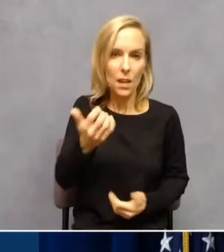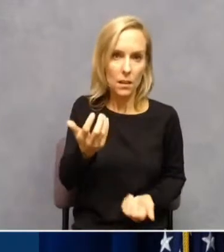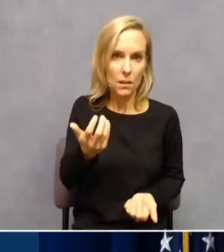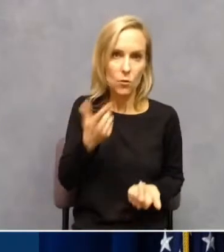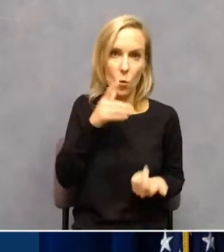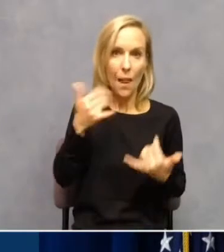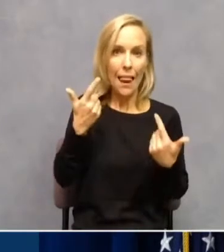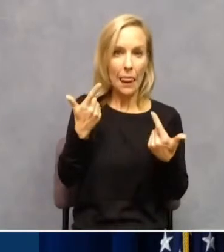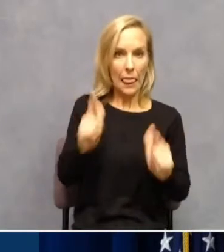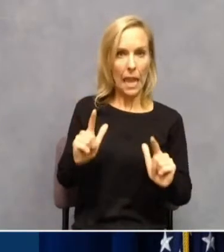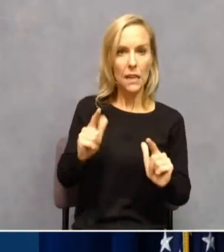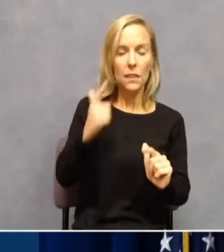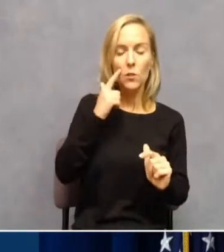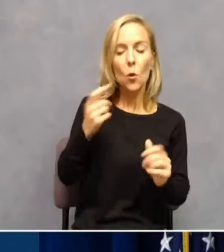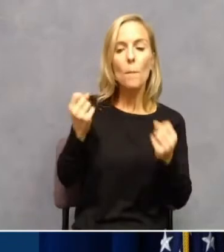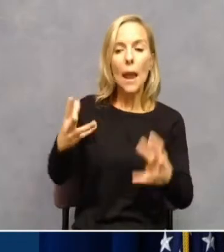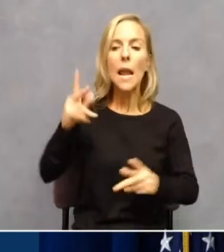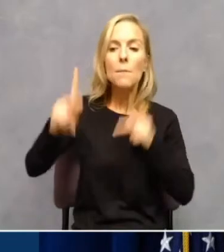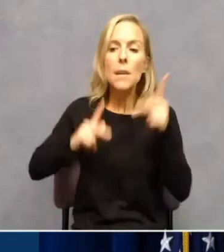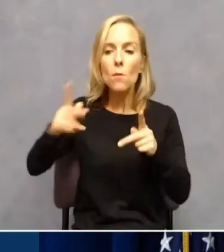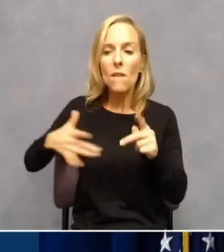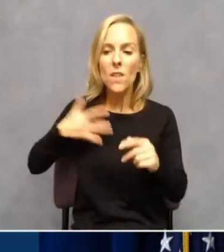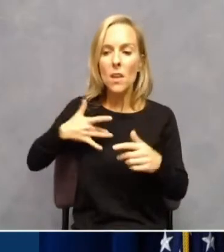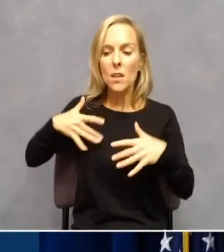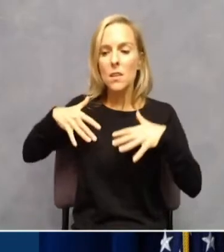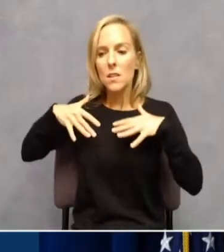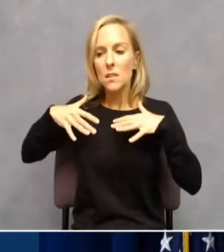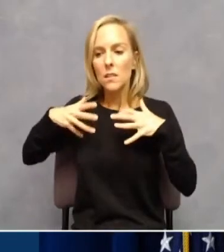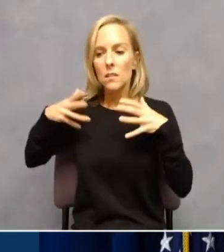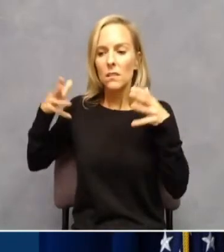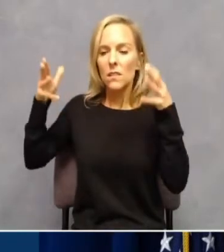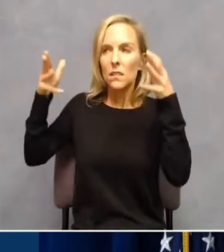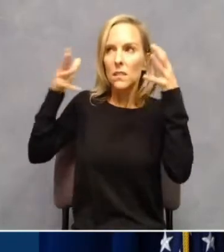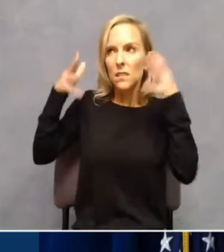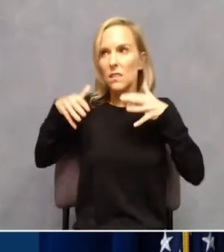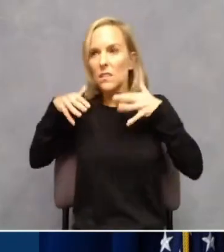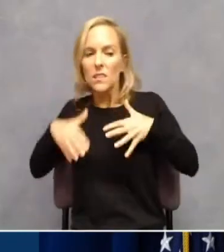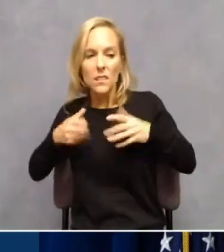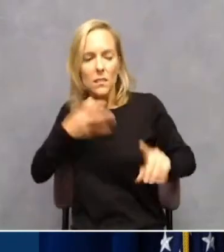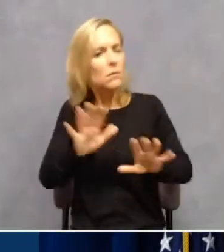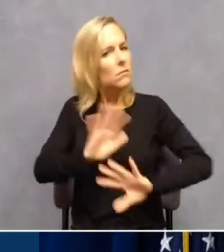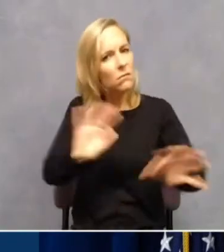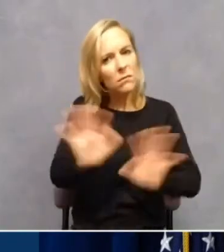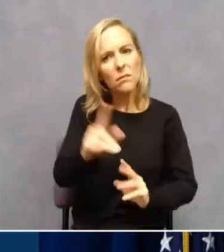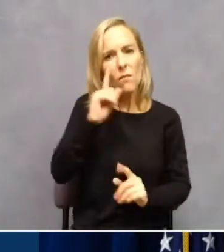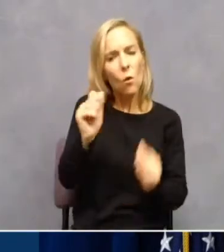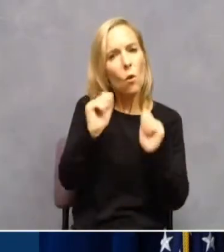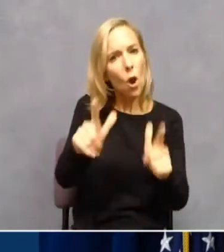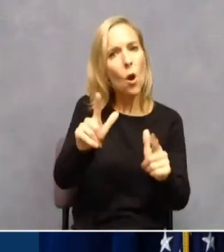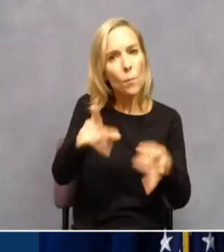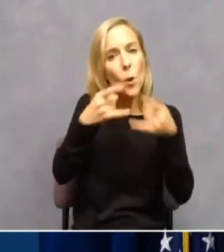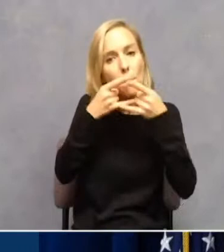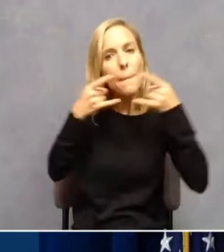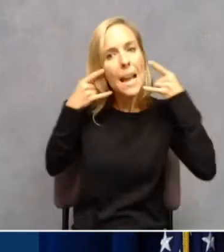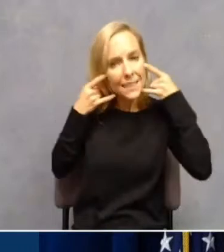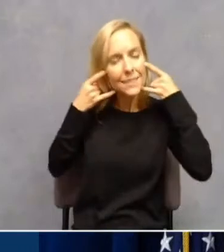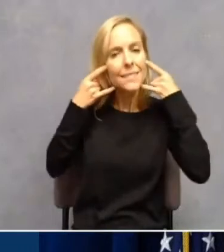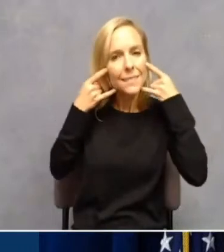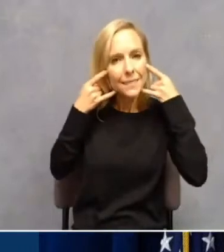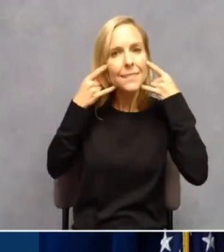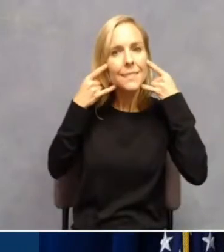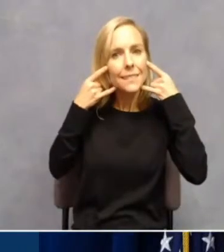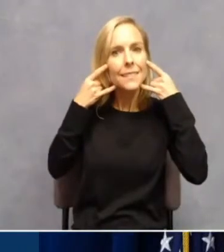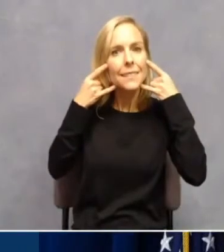know so many people out there want to. And for everybody, put on your mask, engage in social